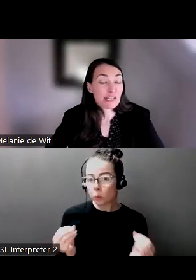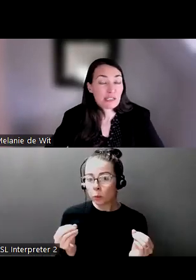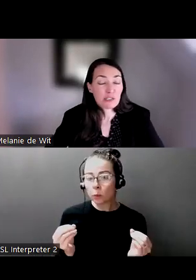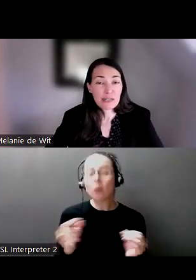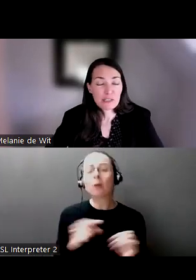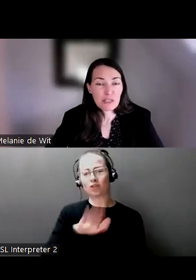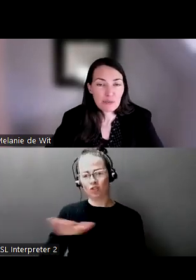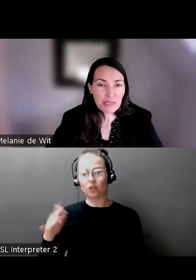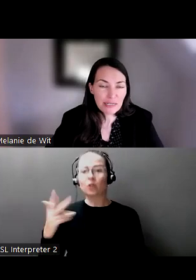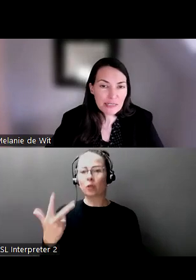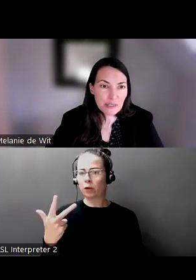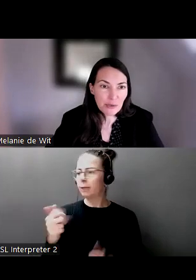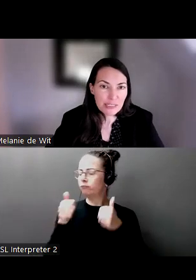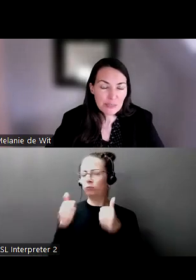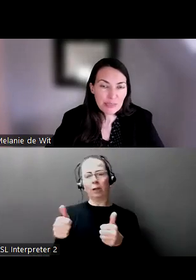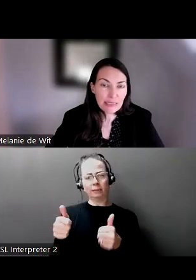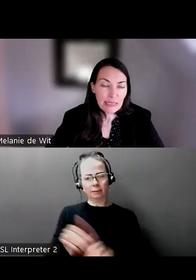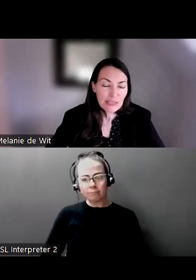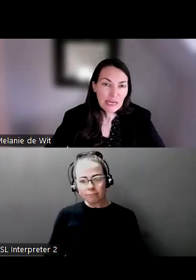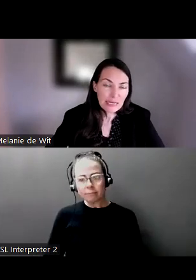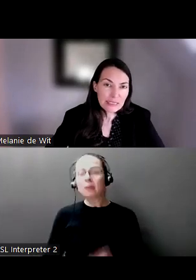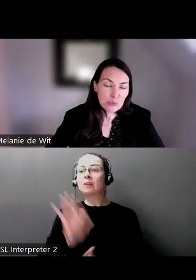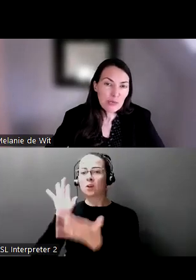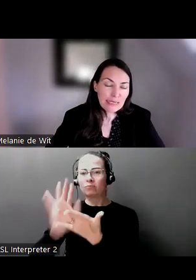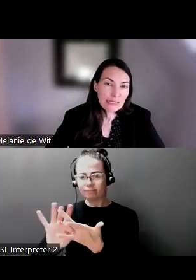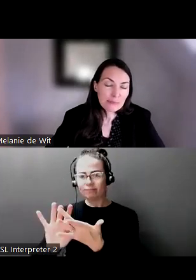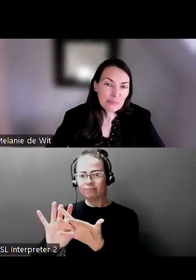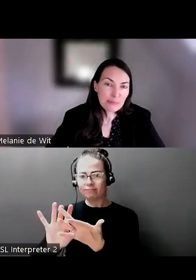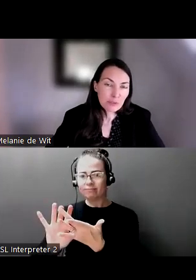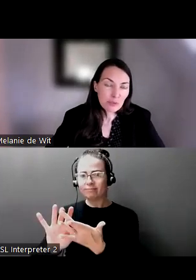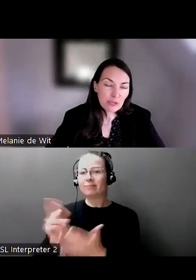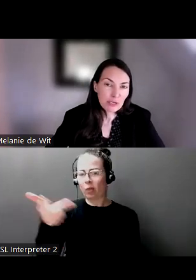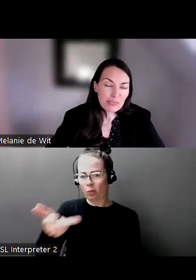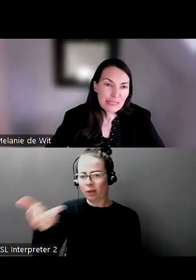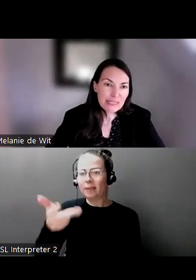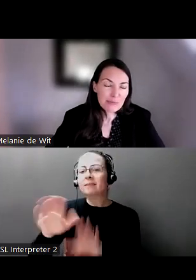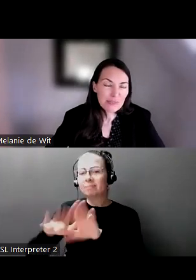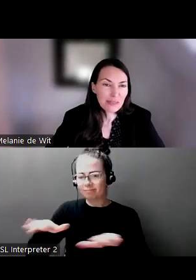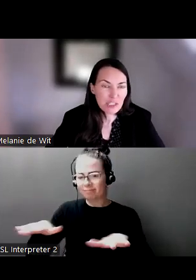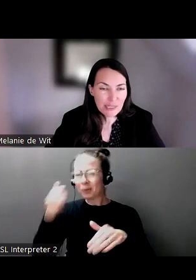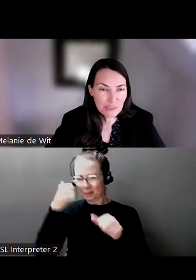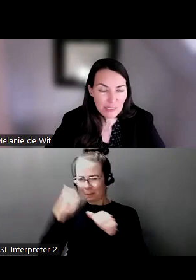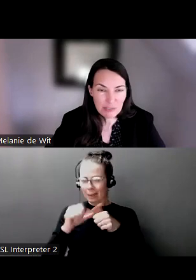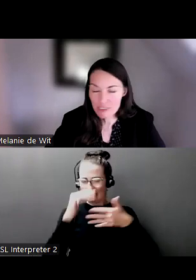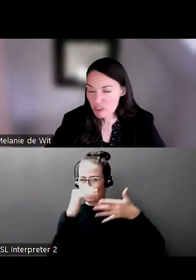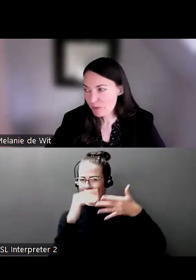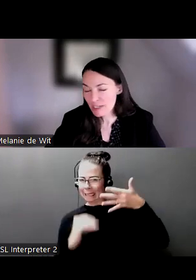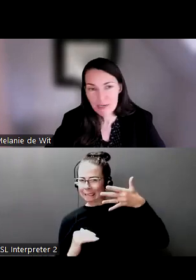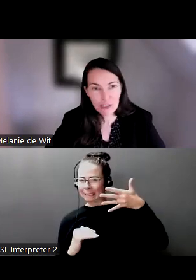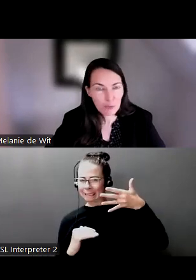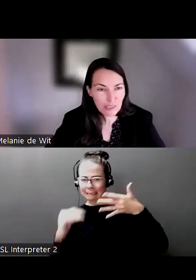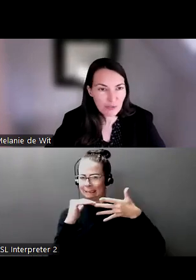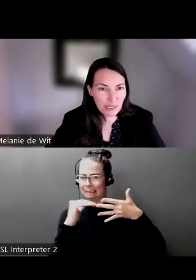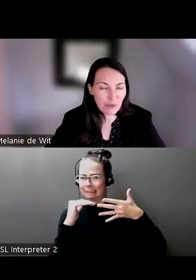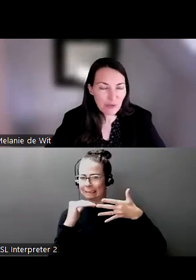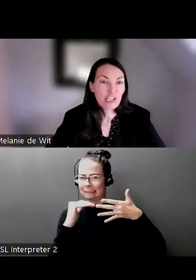3 kids. Great. So the 3 kids are going to be the highest ranking people who are going to be the SDMs, unless she has a POA. Does she have a POA?